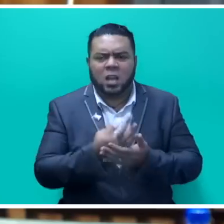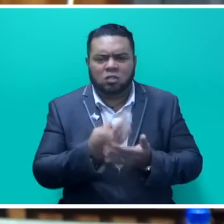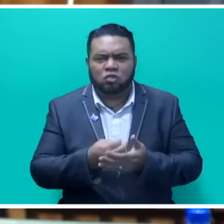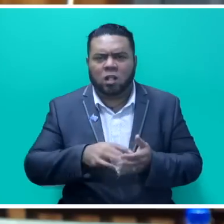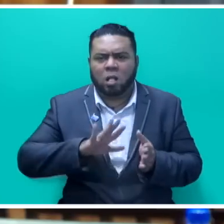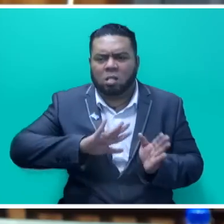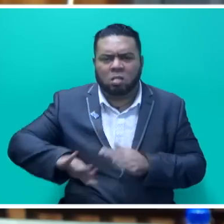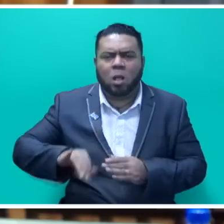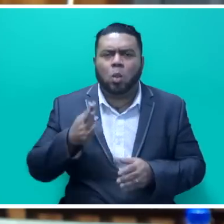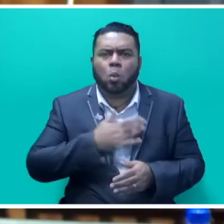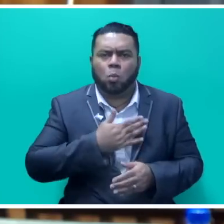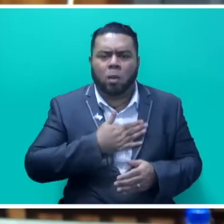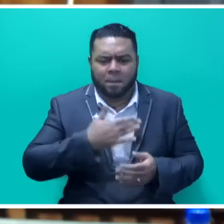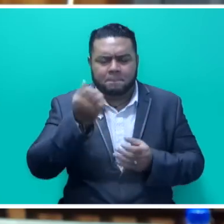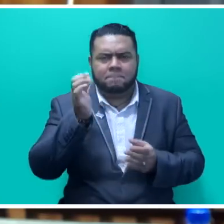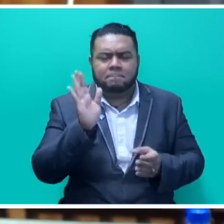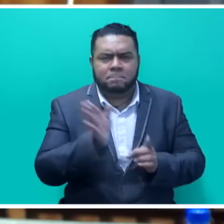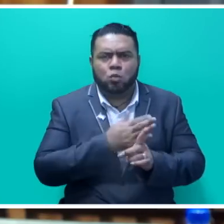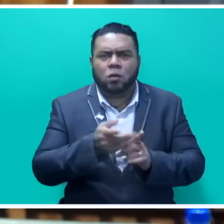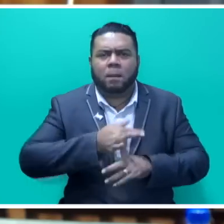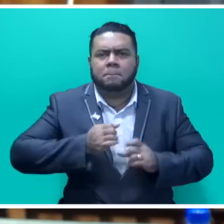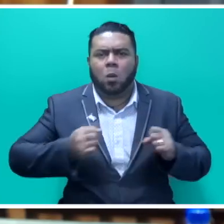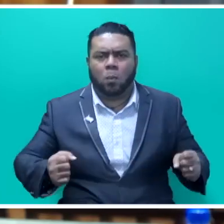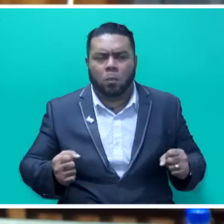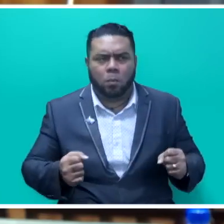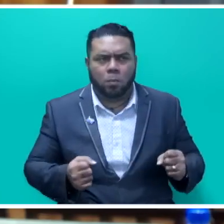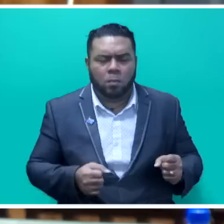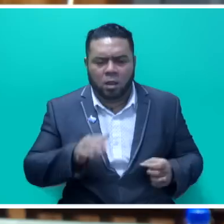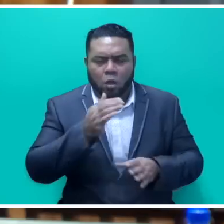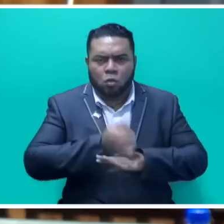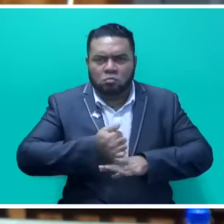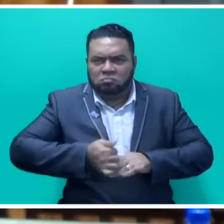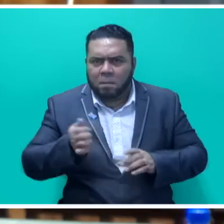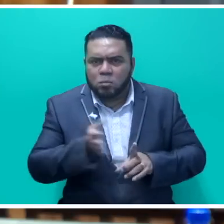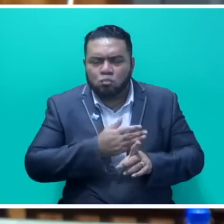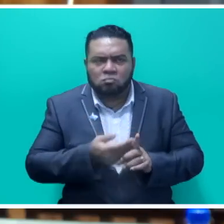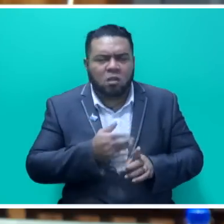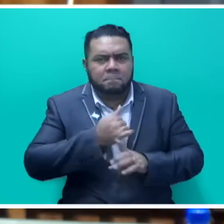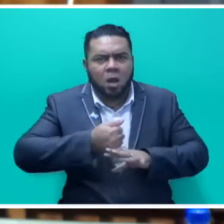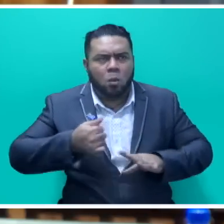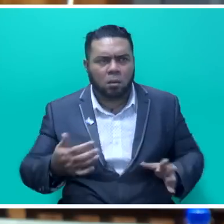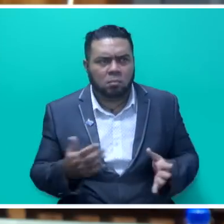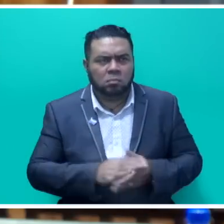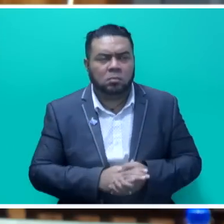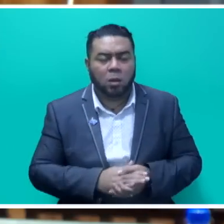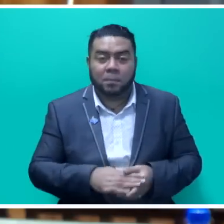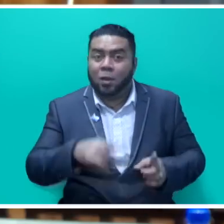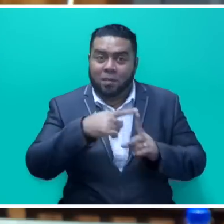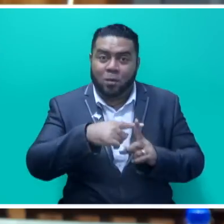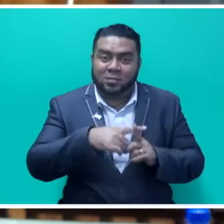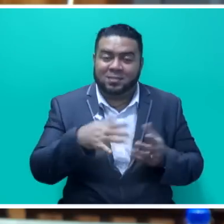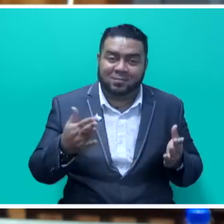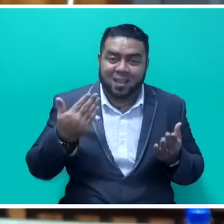Speaker, and abuse of authority. This will be revealed in the near future. On the positive side, Mr.